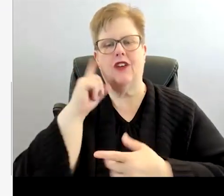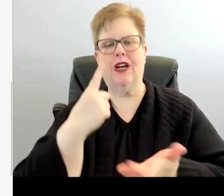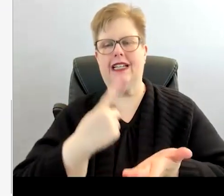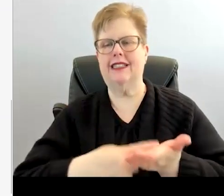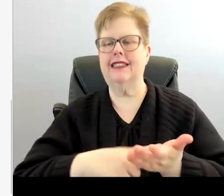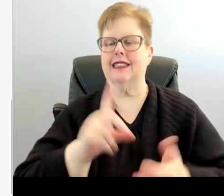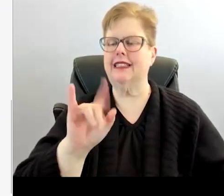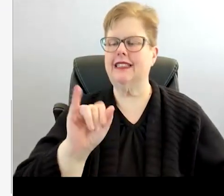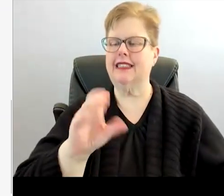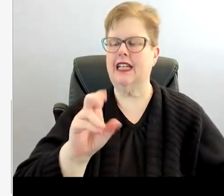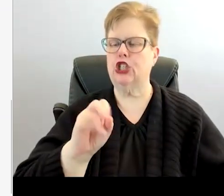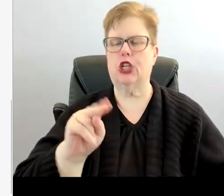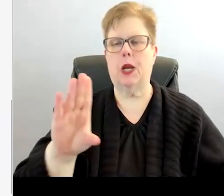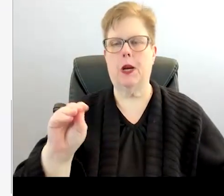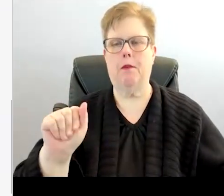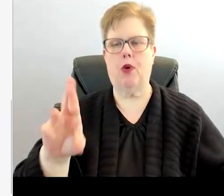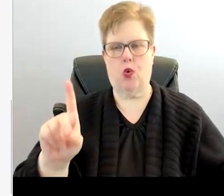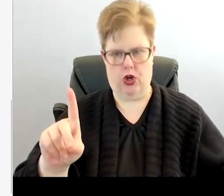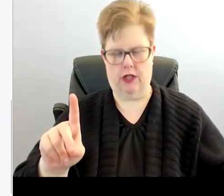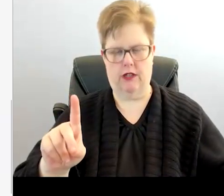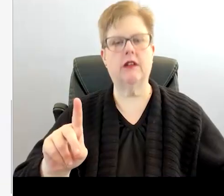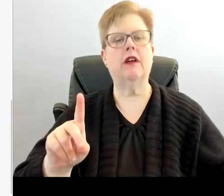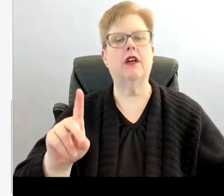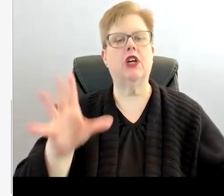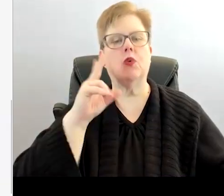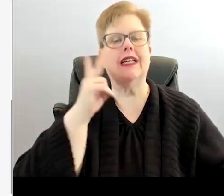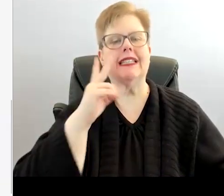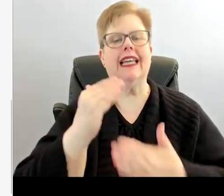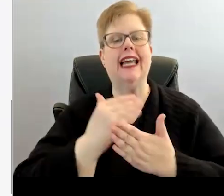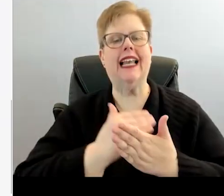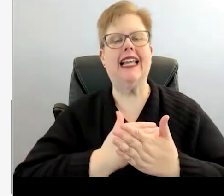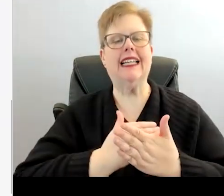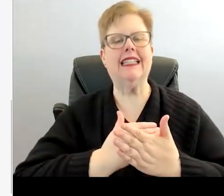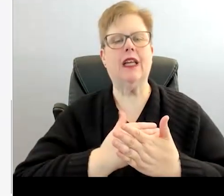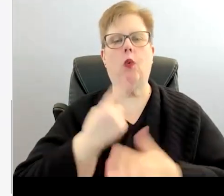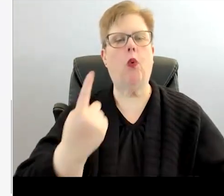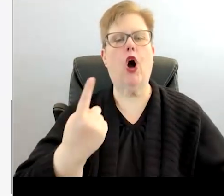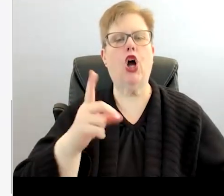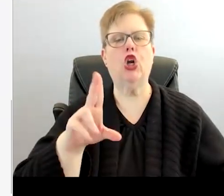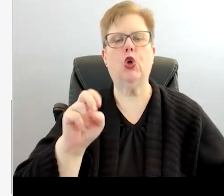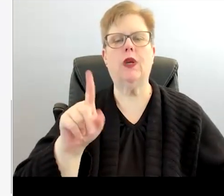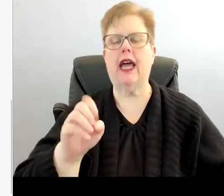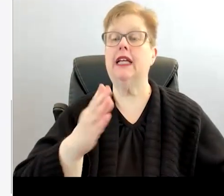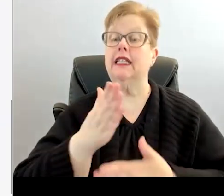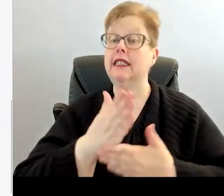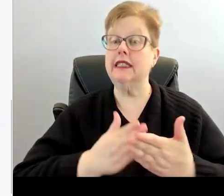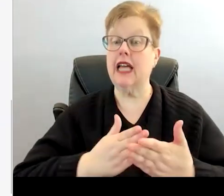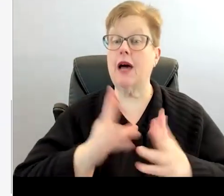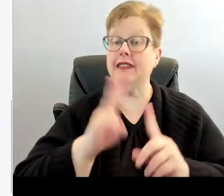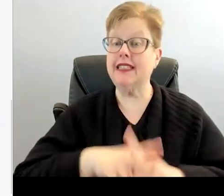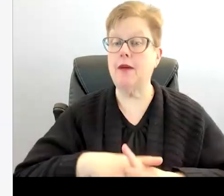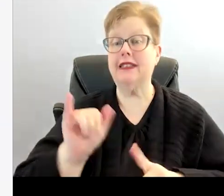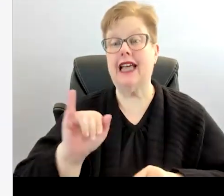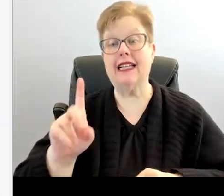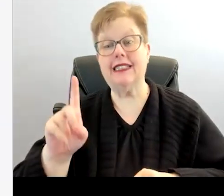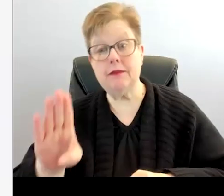boards, because this, for example, here you'll see lists just one due date. Some assignments, like discussion boards,